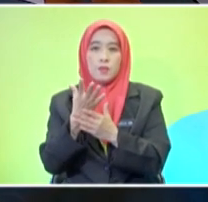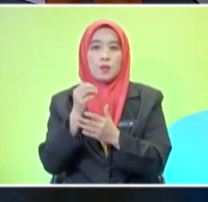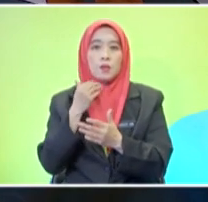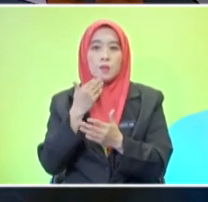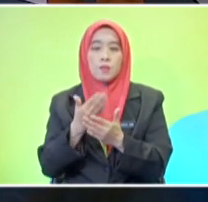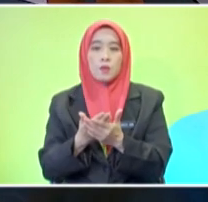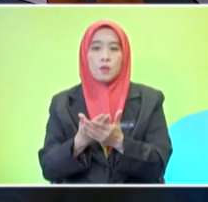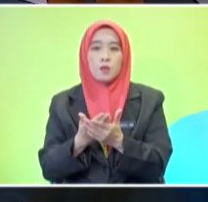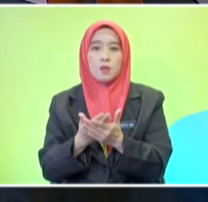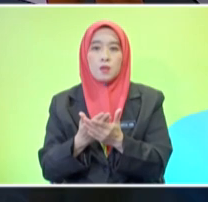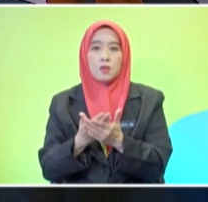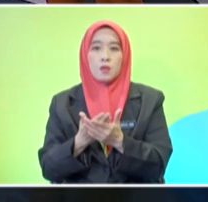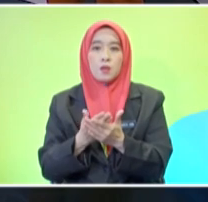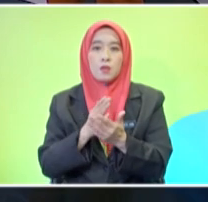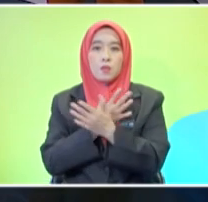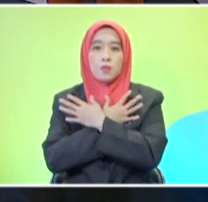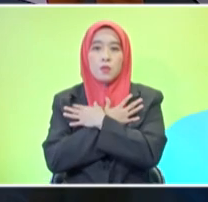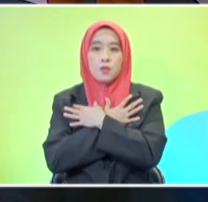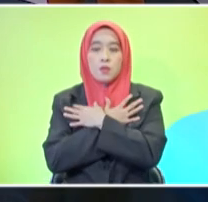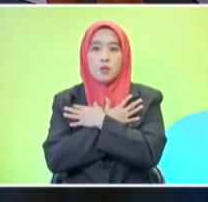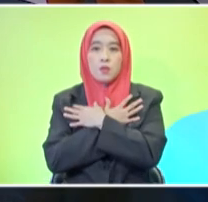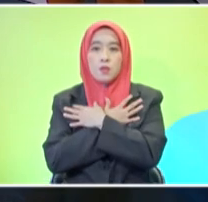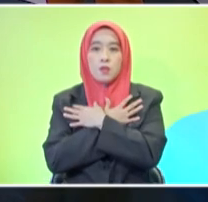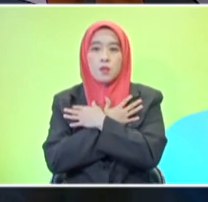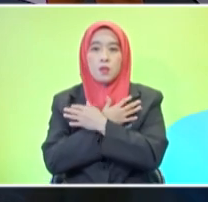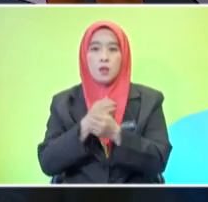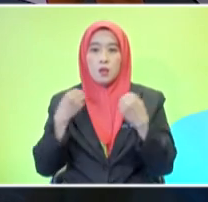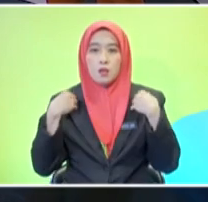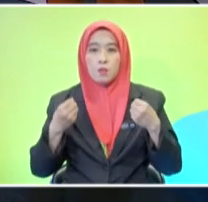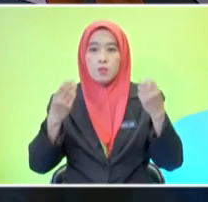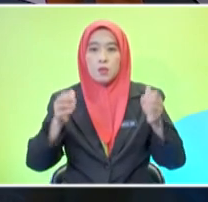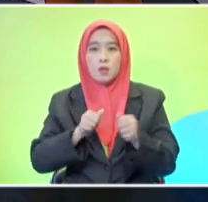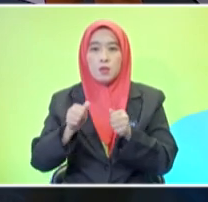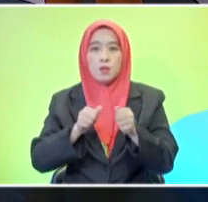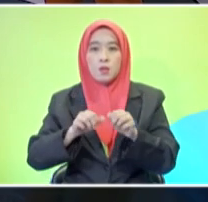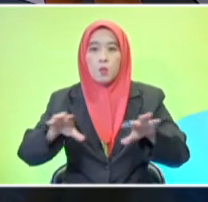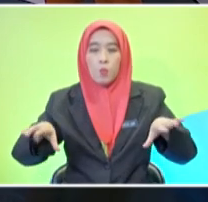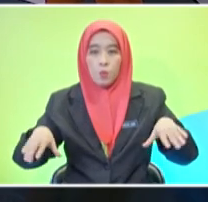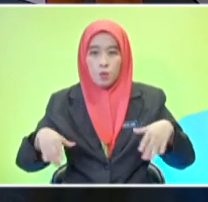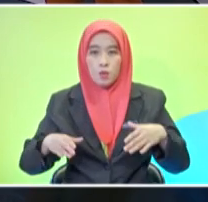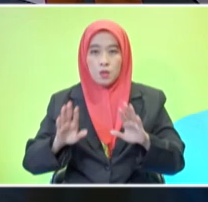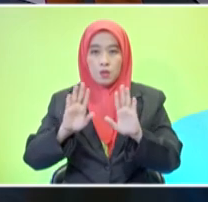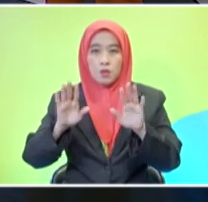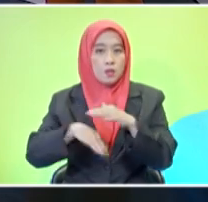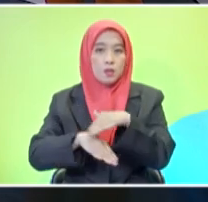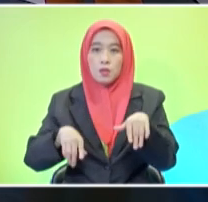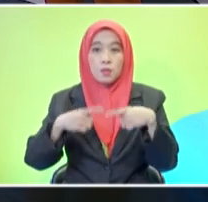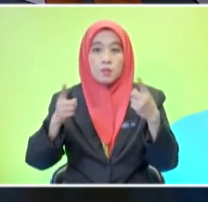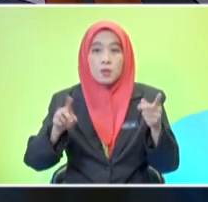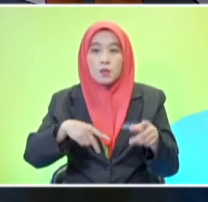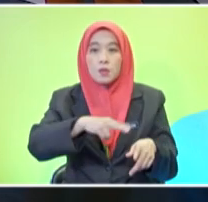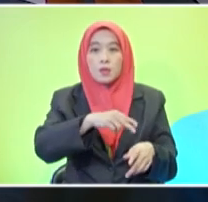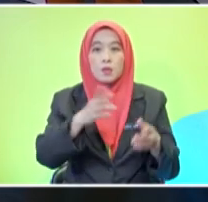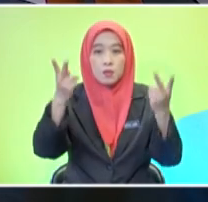we're going for a short break, but after this, we've got more activities to do and as well as experiments. So don't go anywhere, we'll be right back here